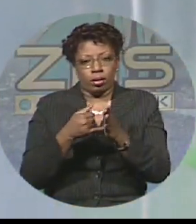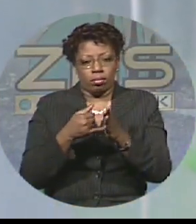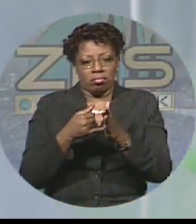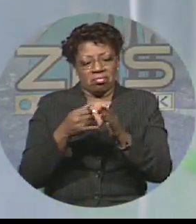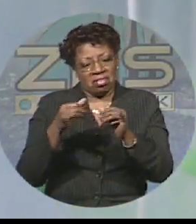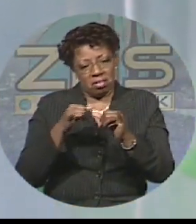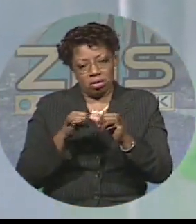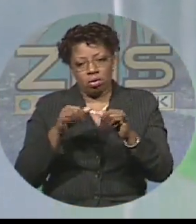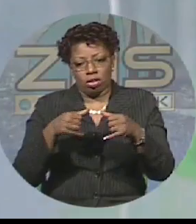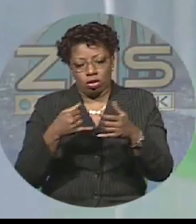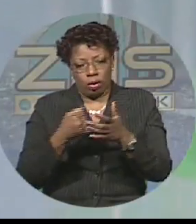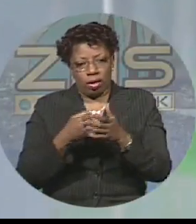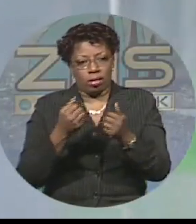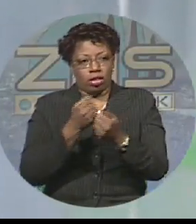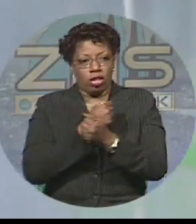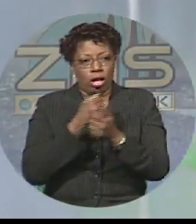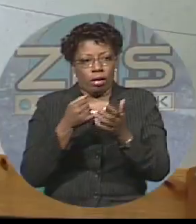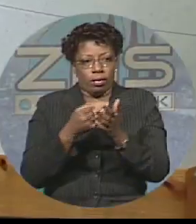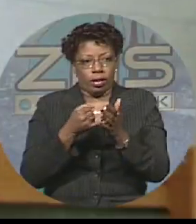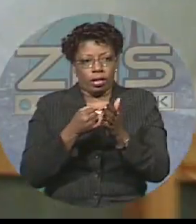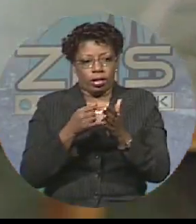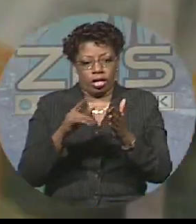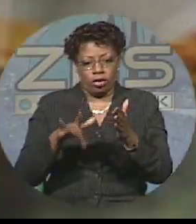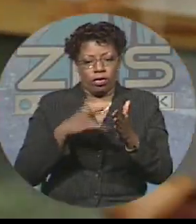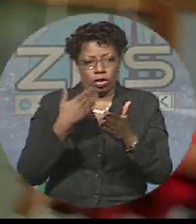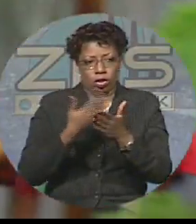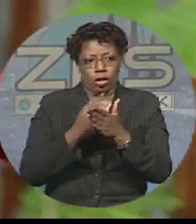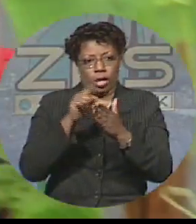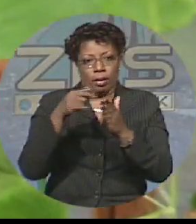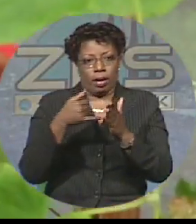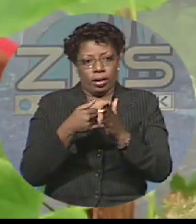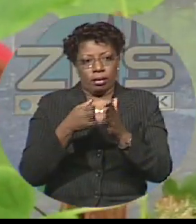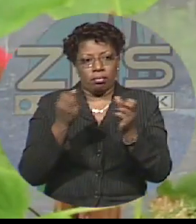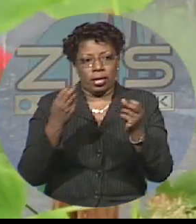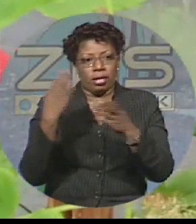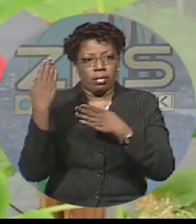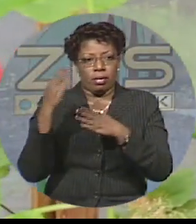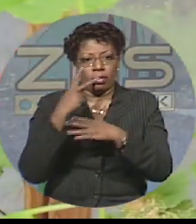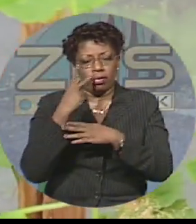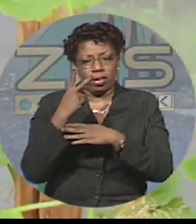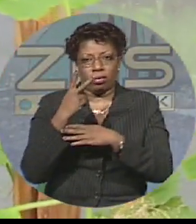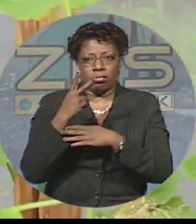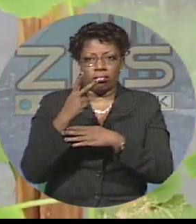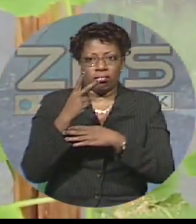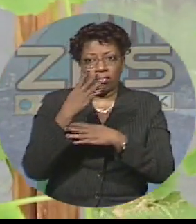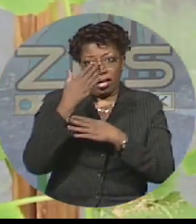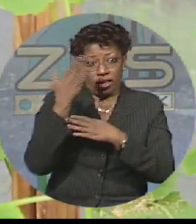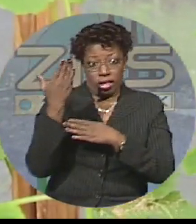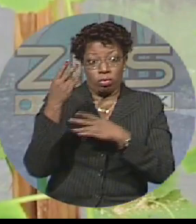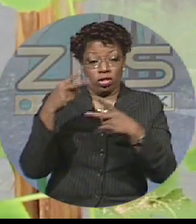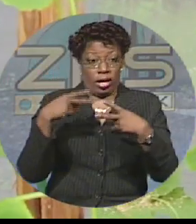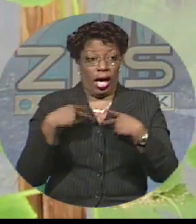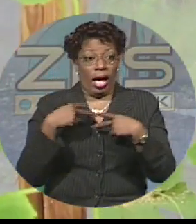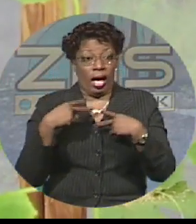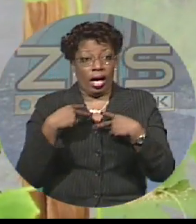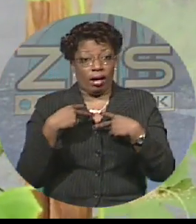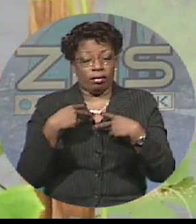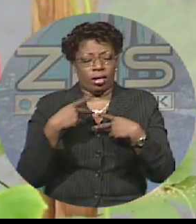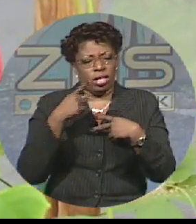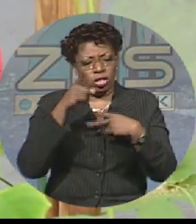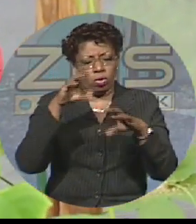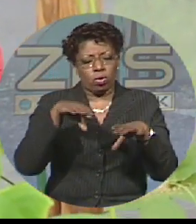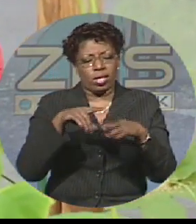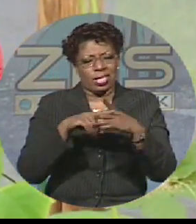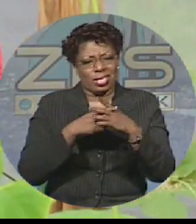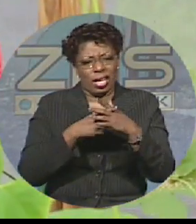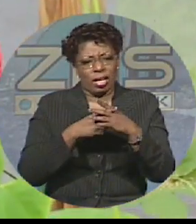you enjoy it, you love it, and you're proud. While many Bahamians feel a setup like this one would be expensive, Ms. Davis says you can start at any